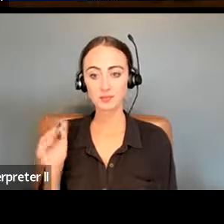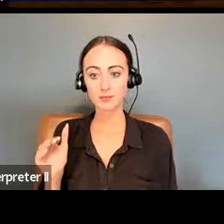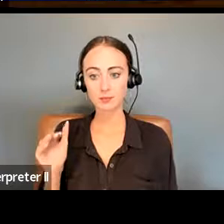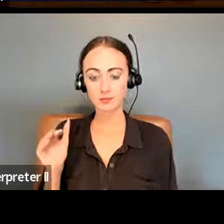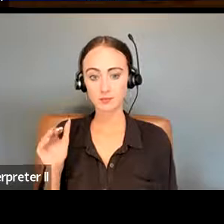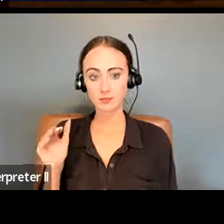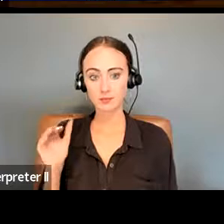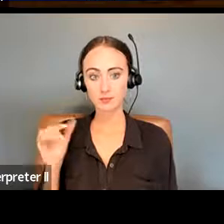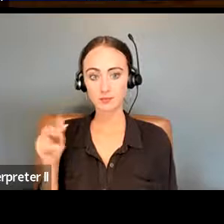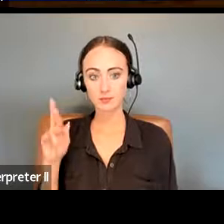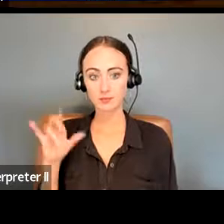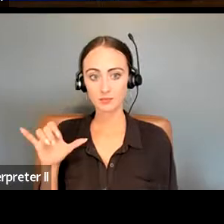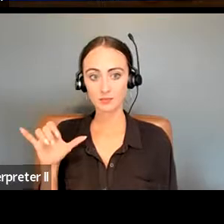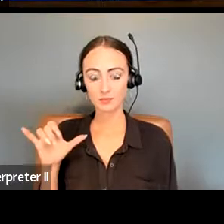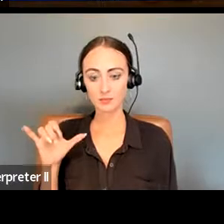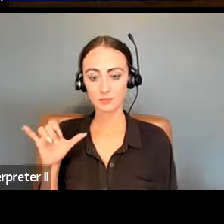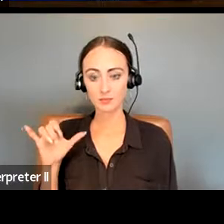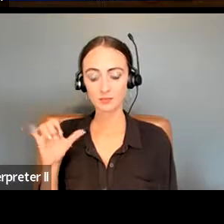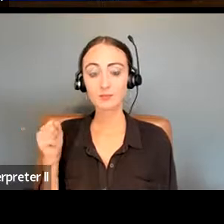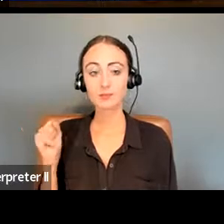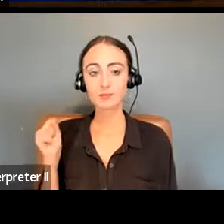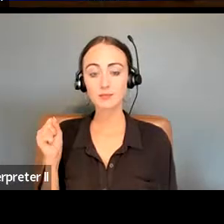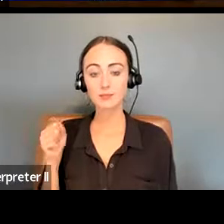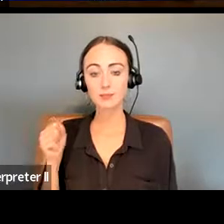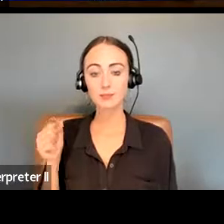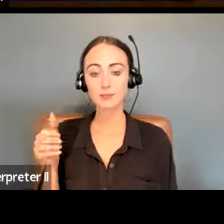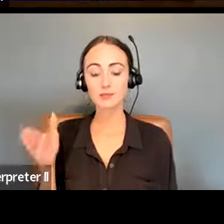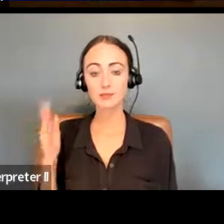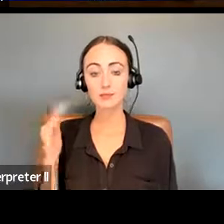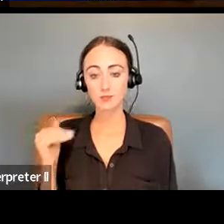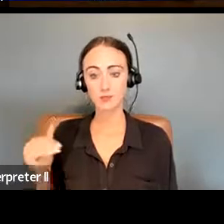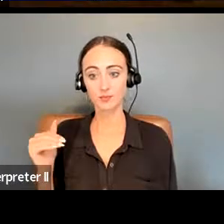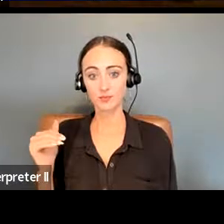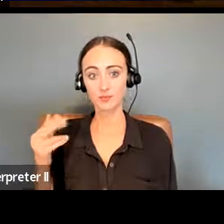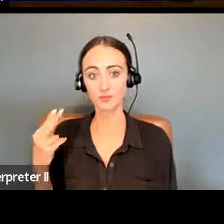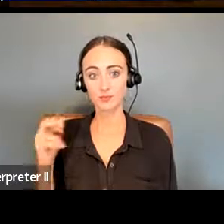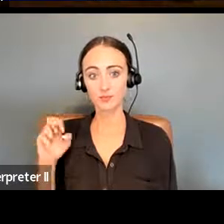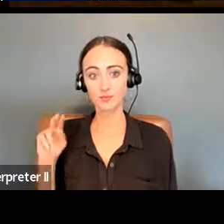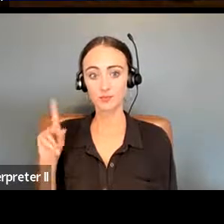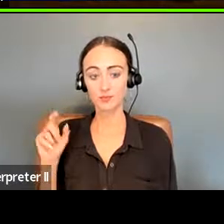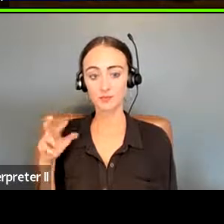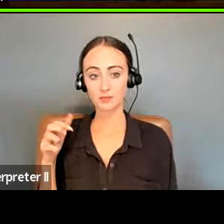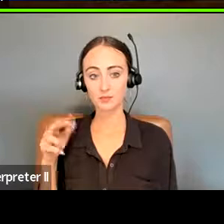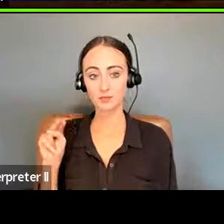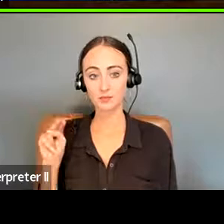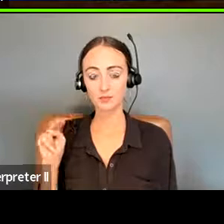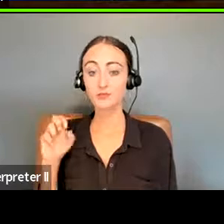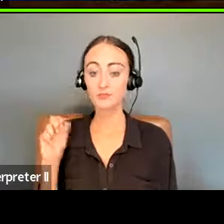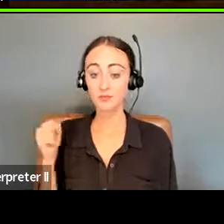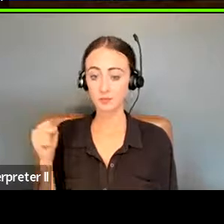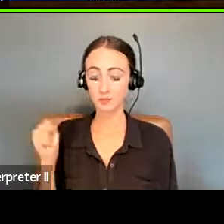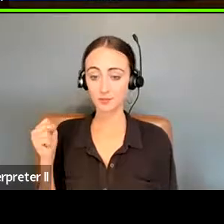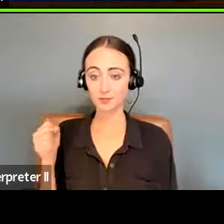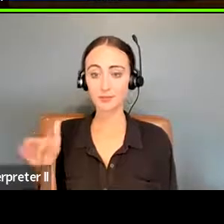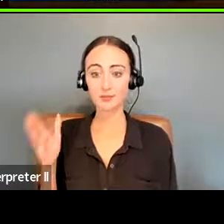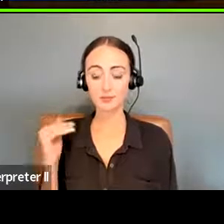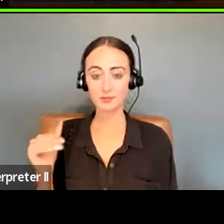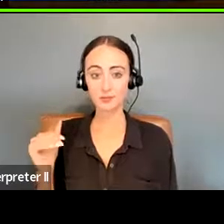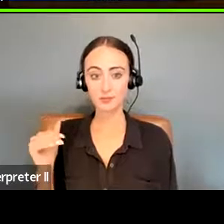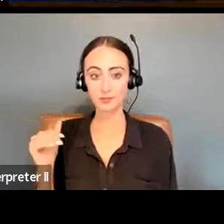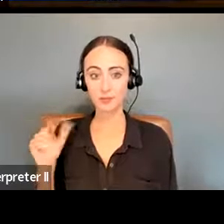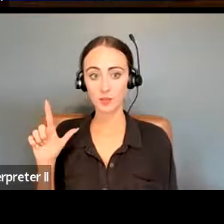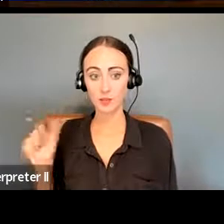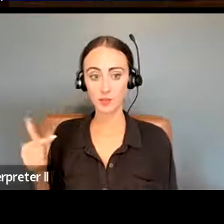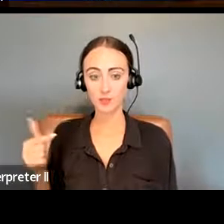yes. Councilmember Gray. Yes. Gray votes yes. Councilmember Henderson. Yes. Member Henderson votes yes. Councilmember